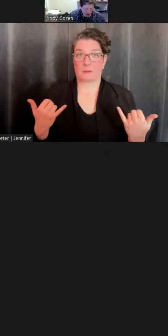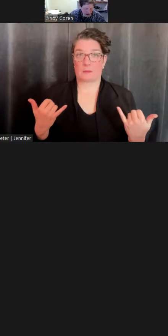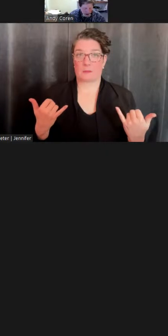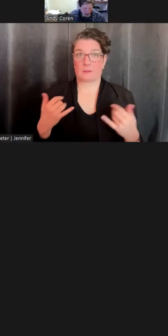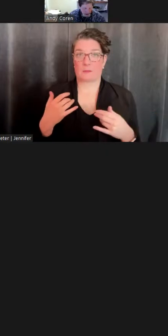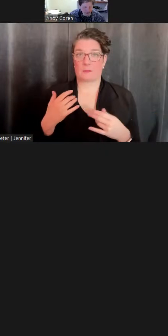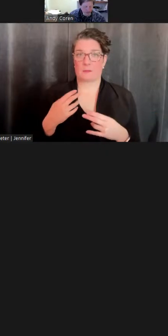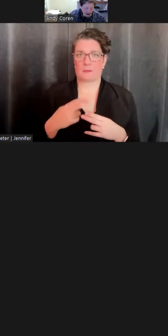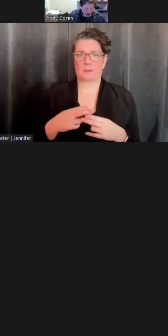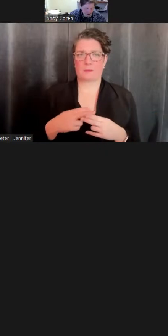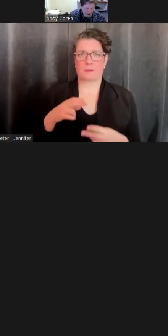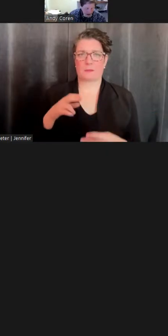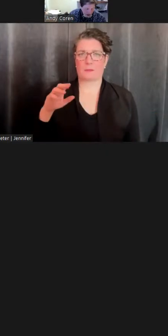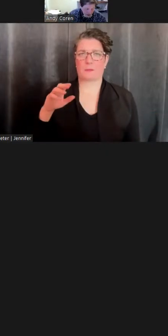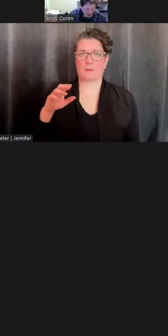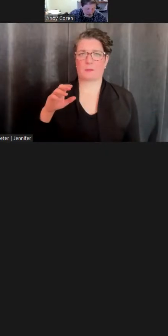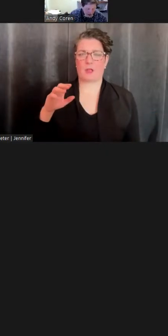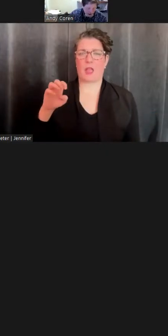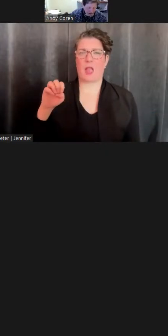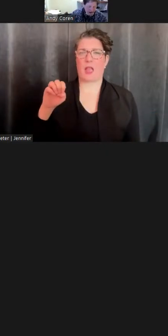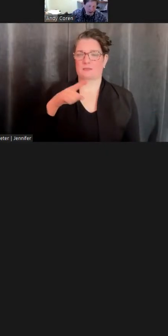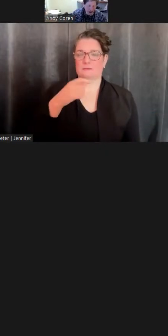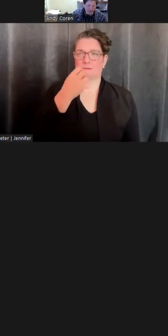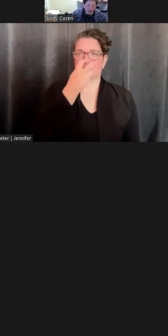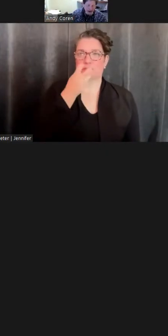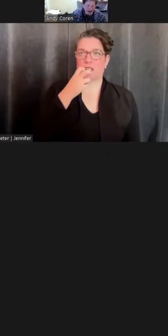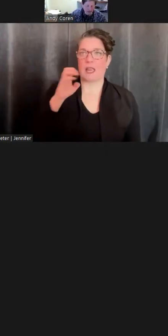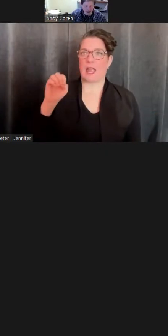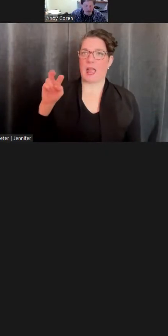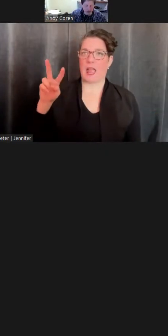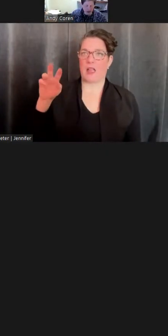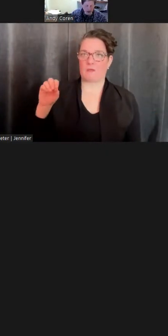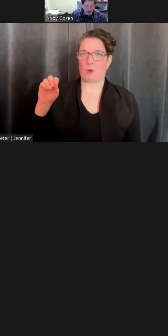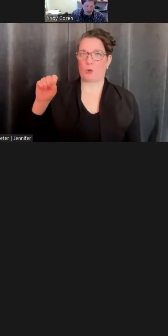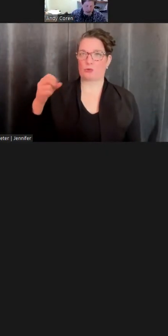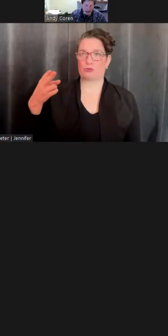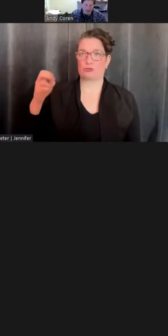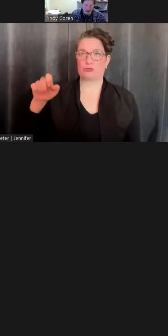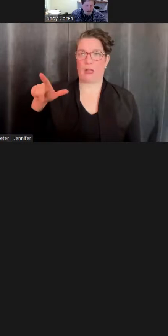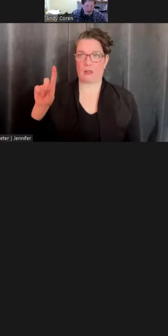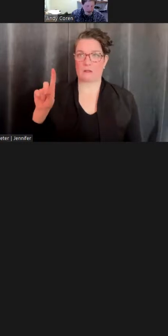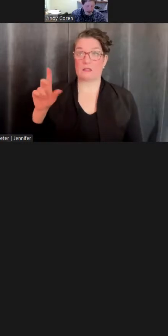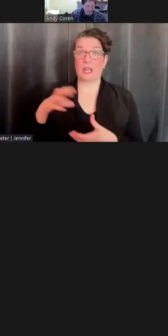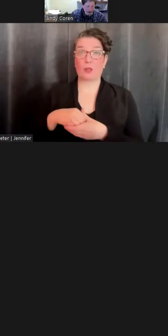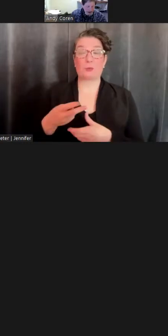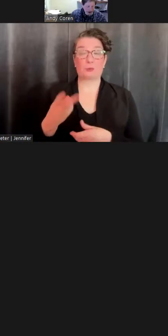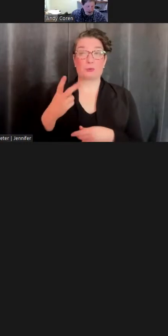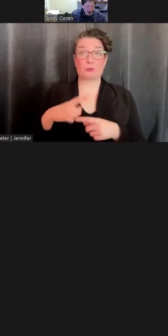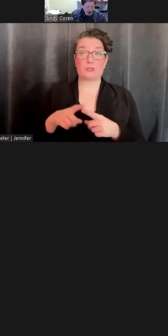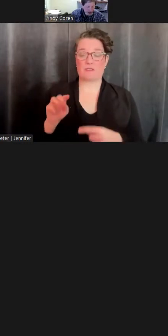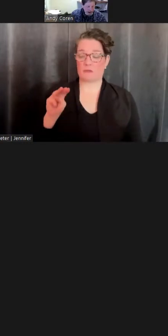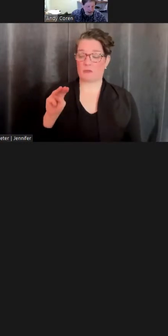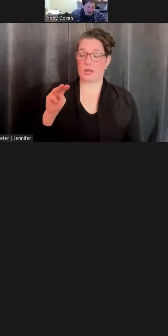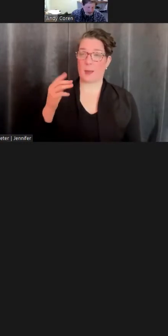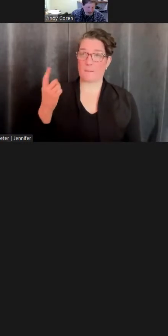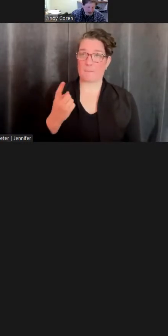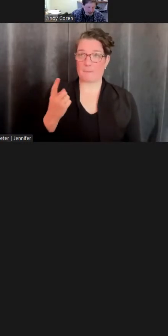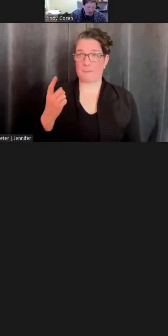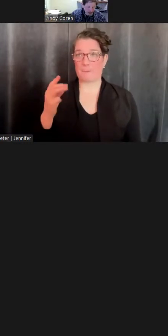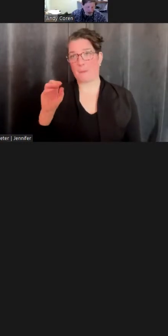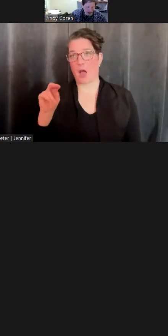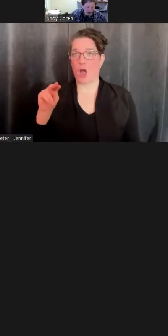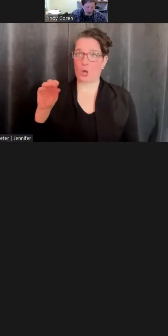Evusheld or Evusheld, and it is a combination of 2 monoclonal antibodies, but it is long